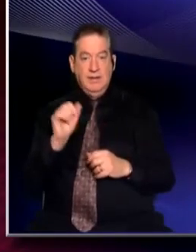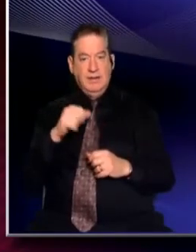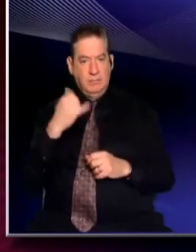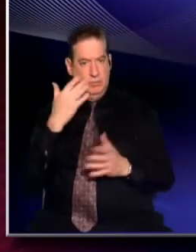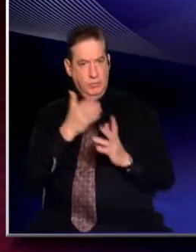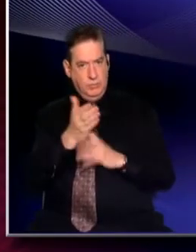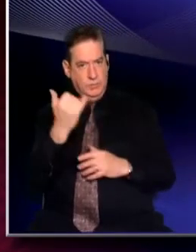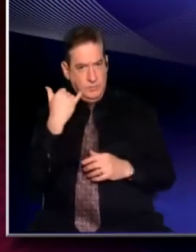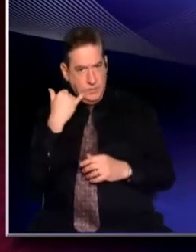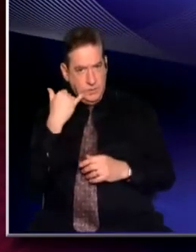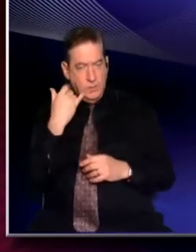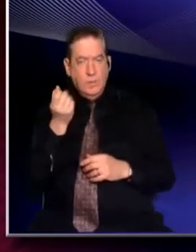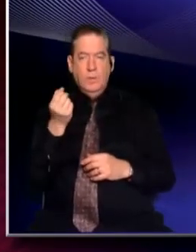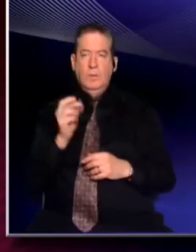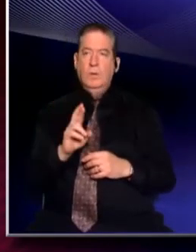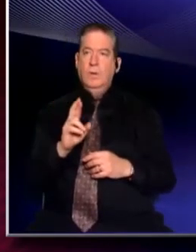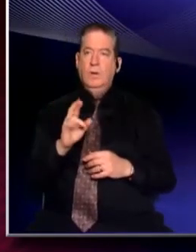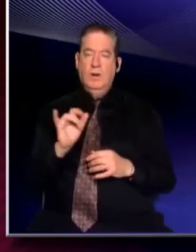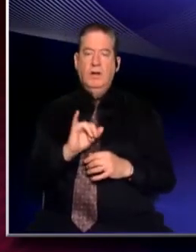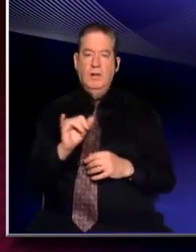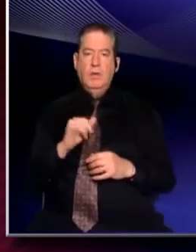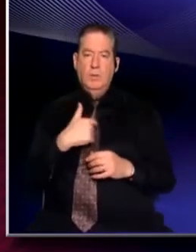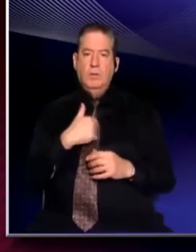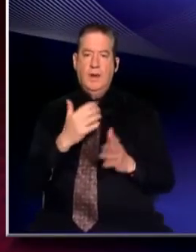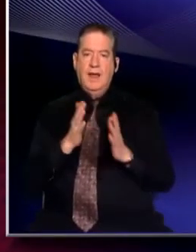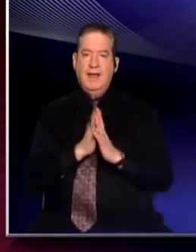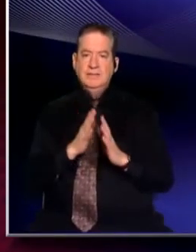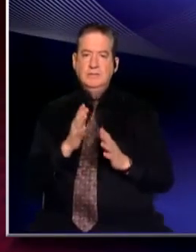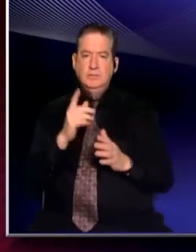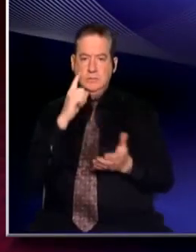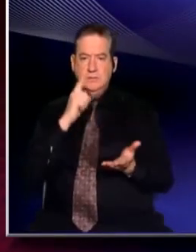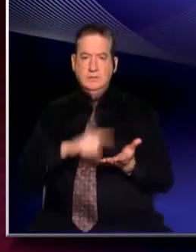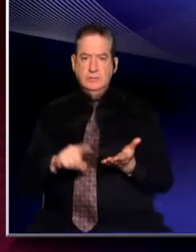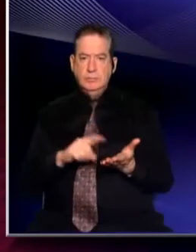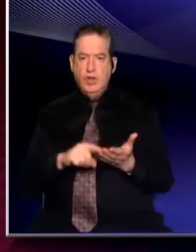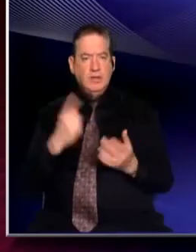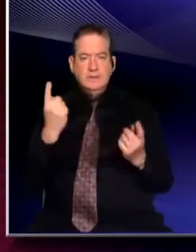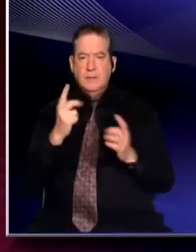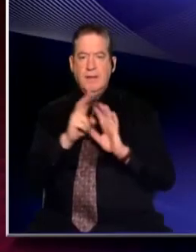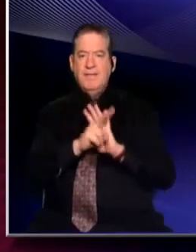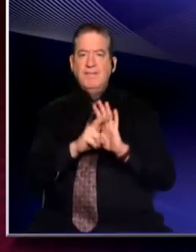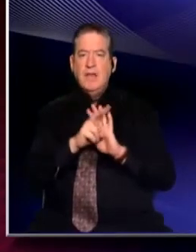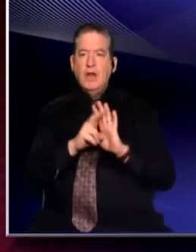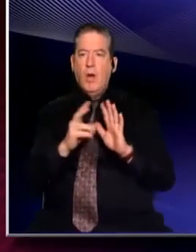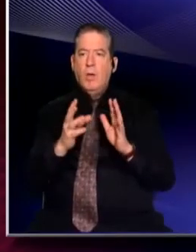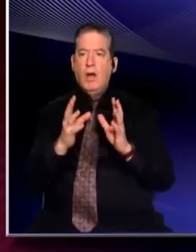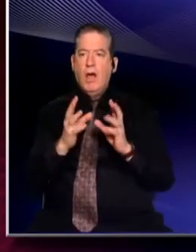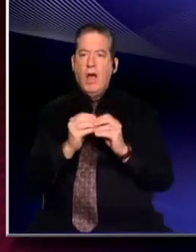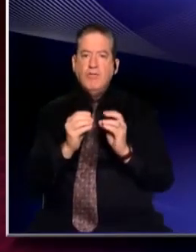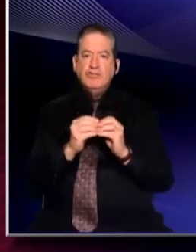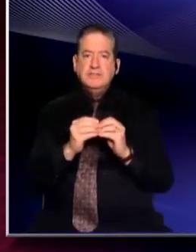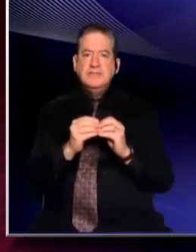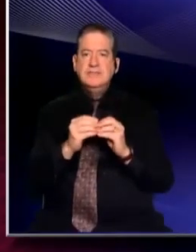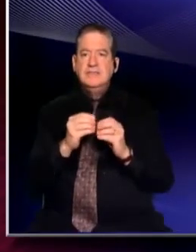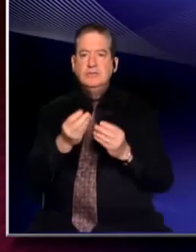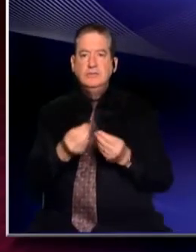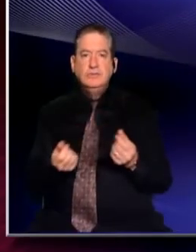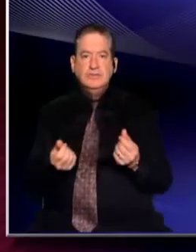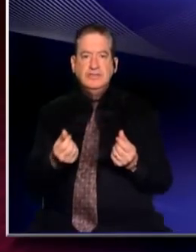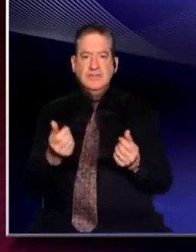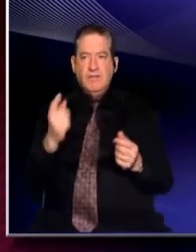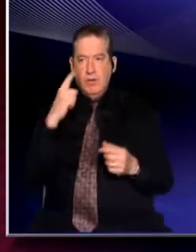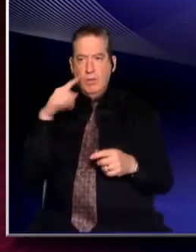telephonically, or as we were asked to explore, some type of video conferencing solution for those in